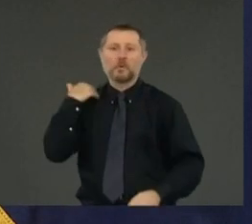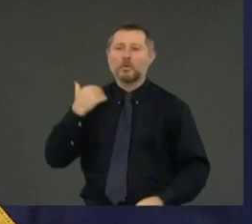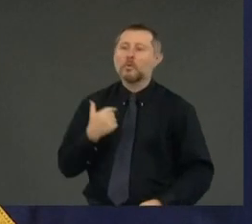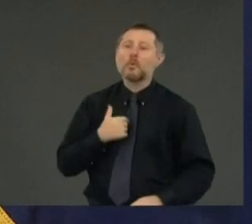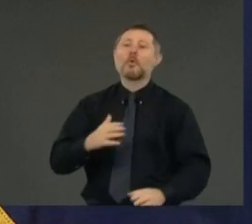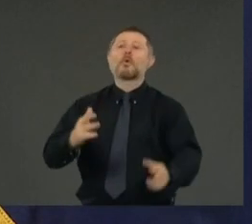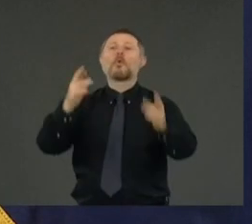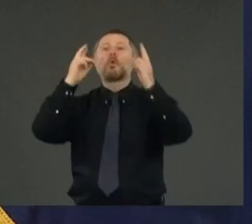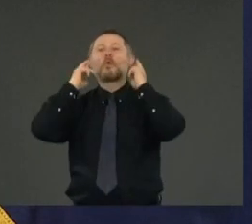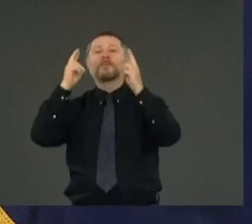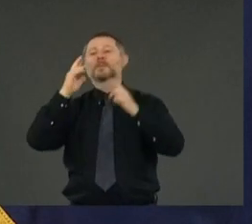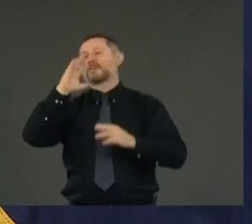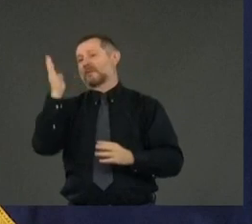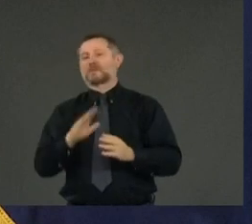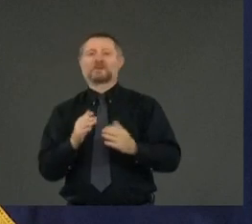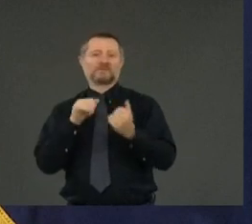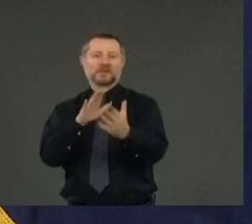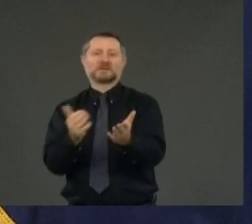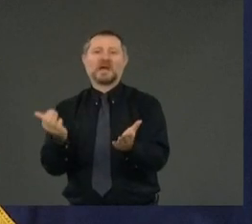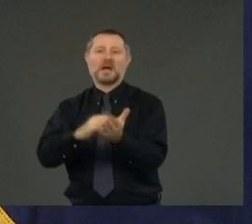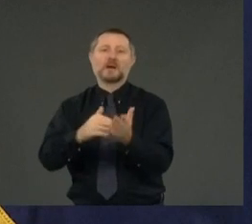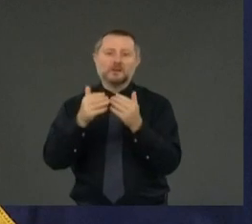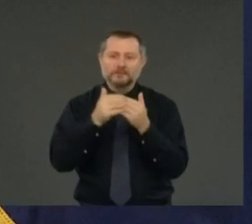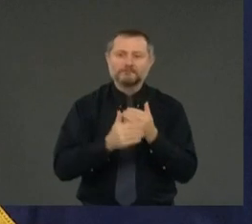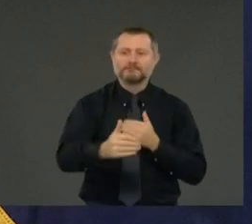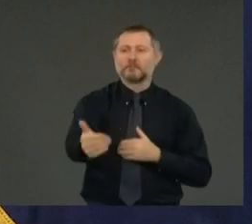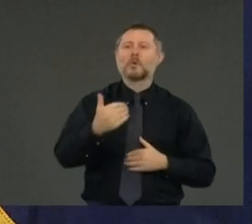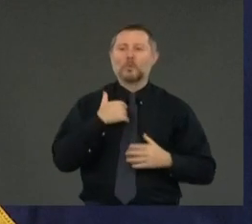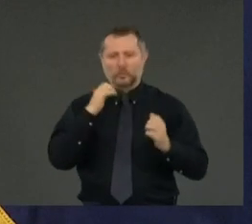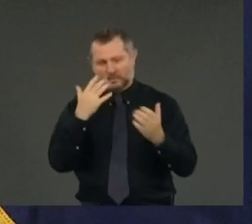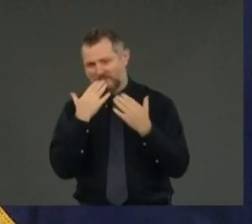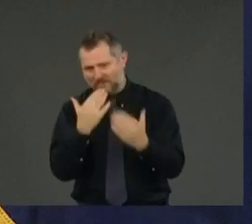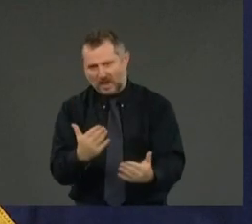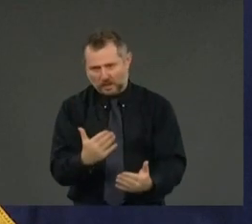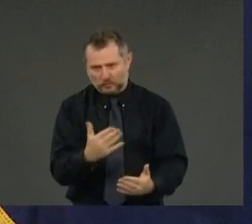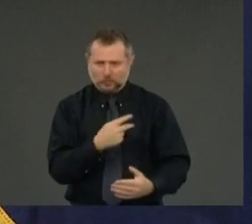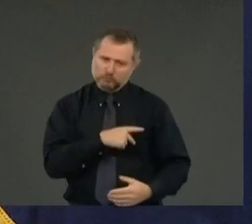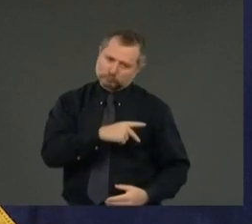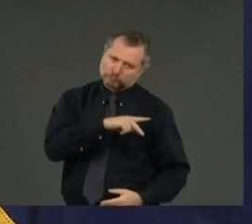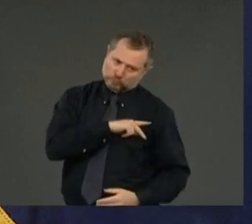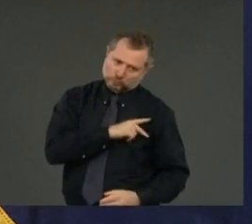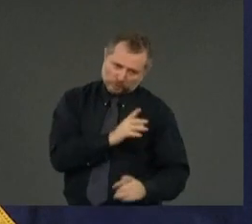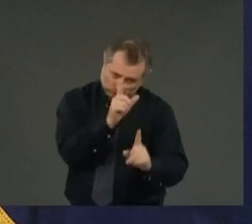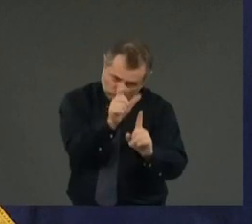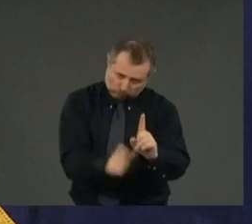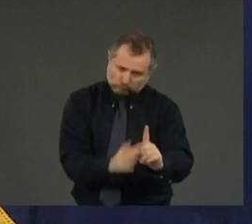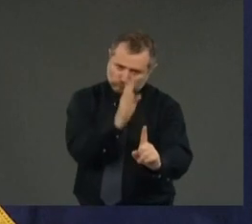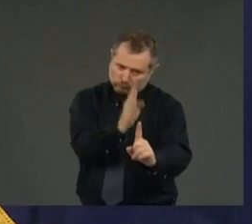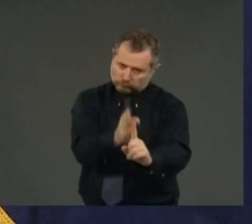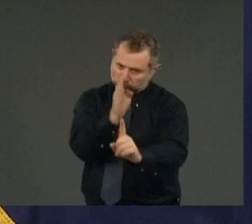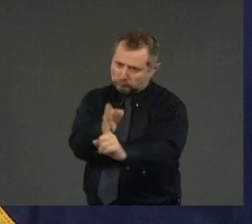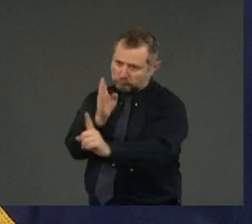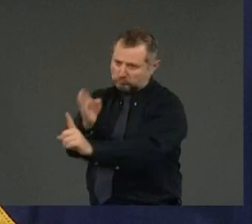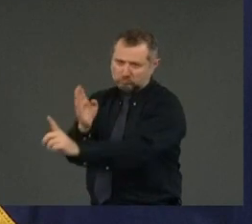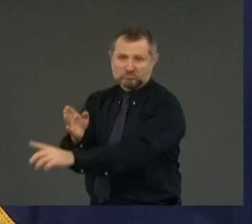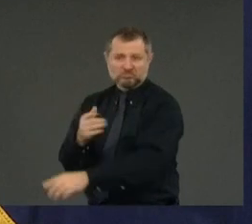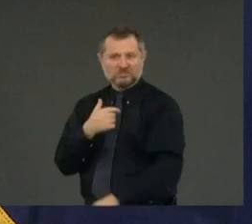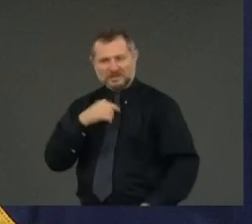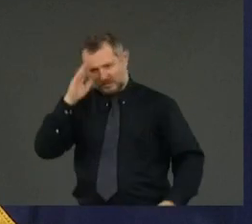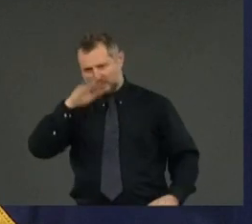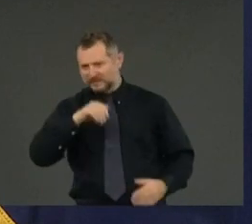through this again. But I just wanted to thank you on a personal level for that. I know it couldn't have been easy for